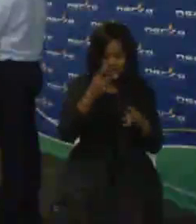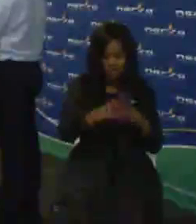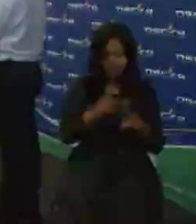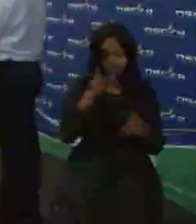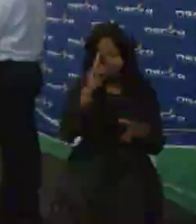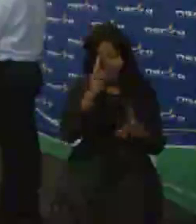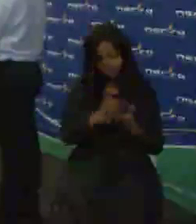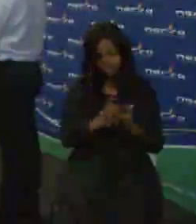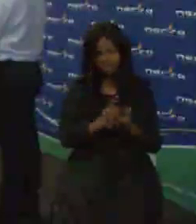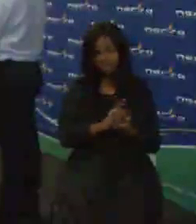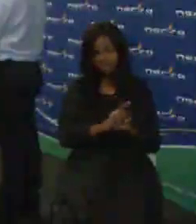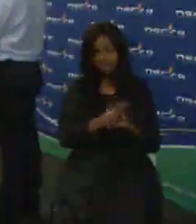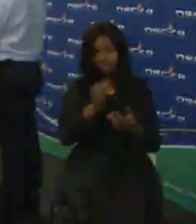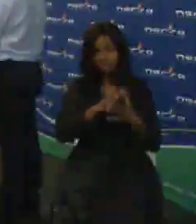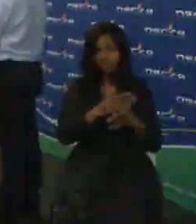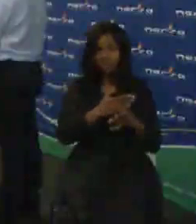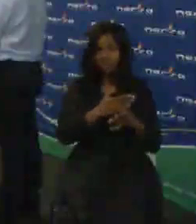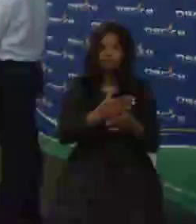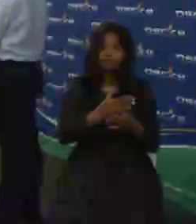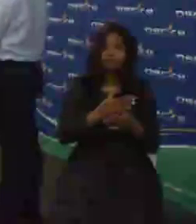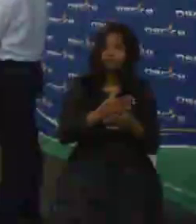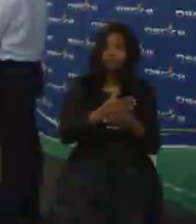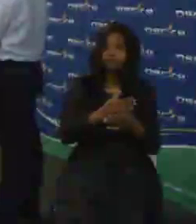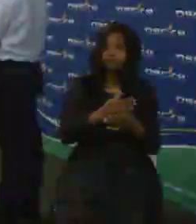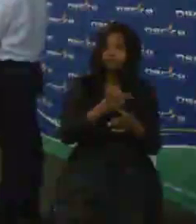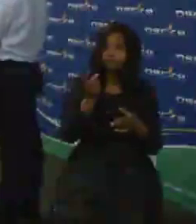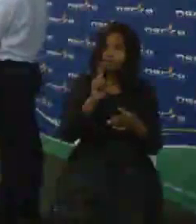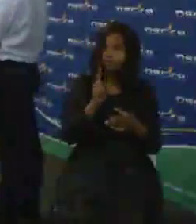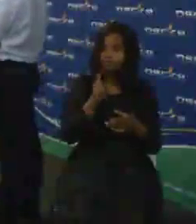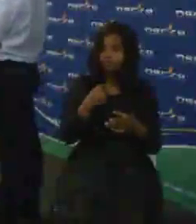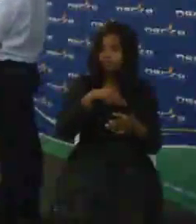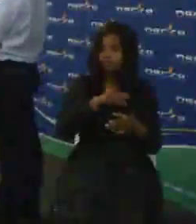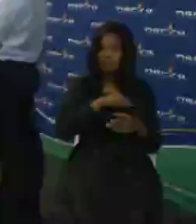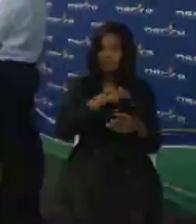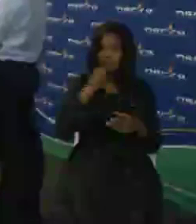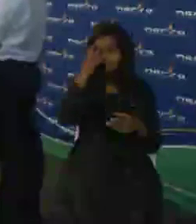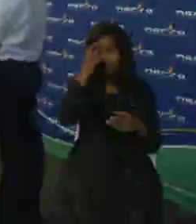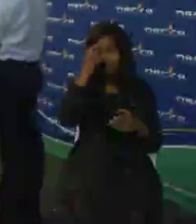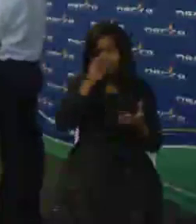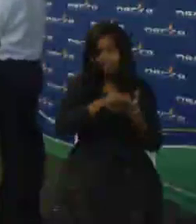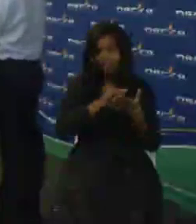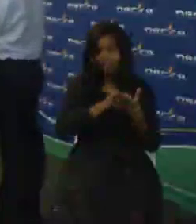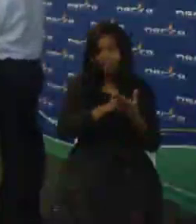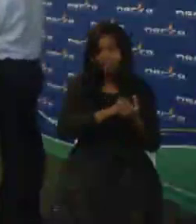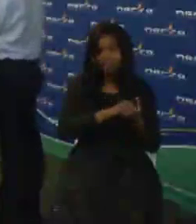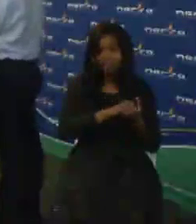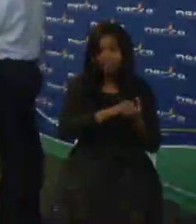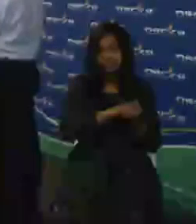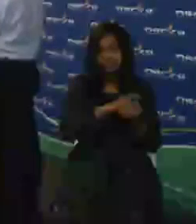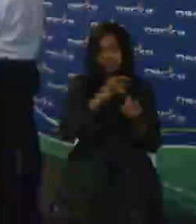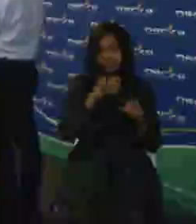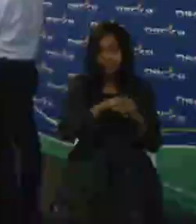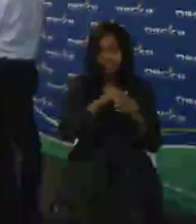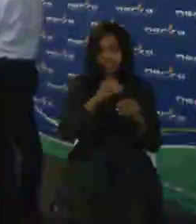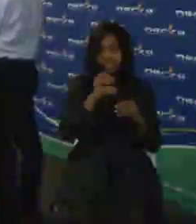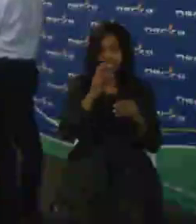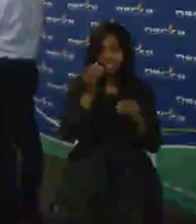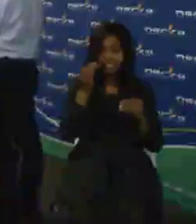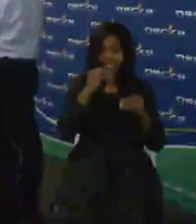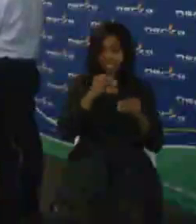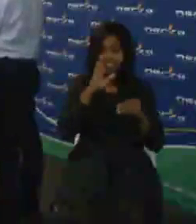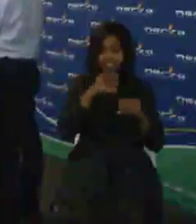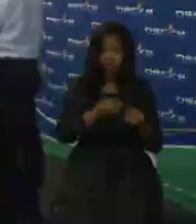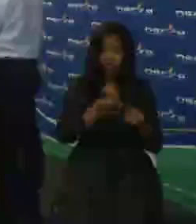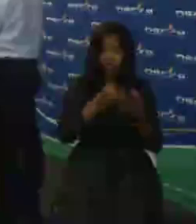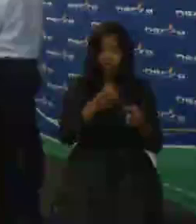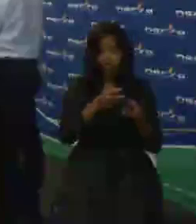information that we need. Because one should reconsider the fact that the tariff alone is not going to